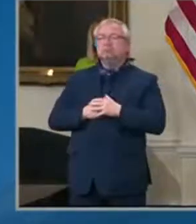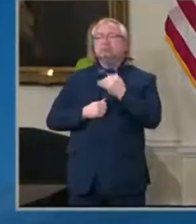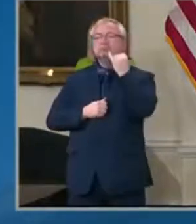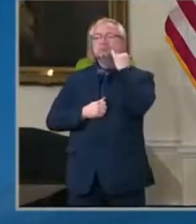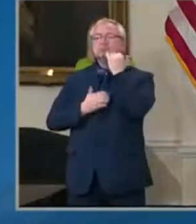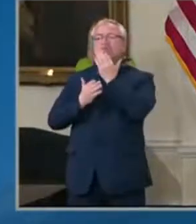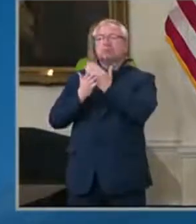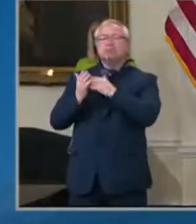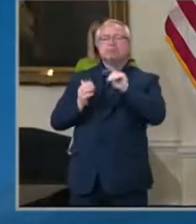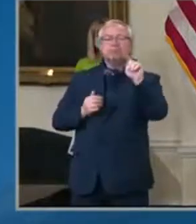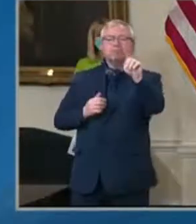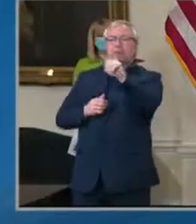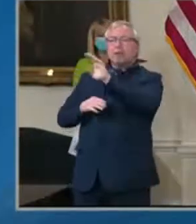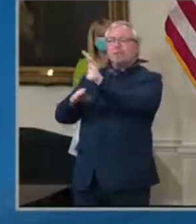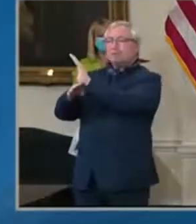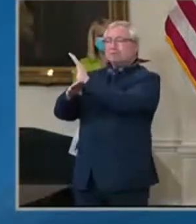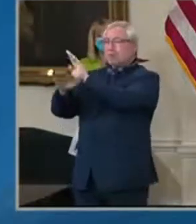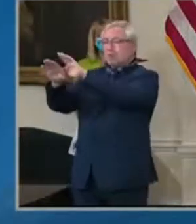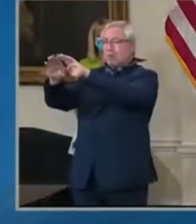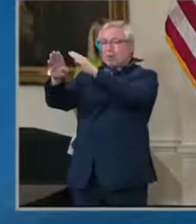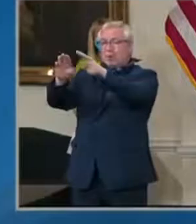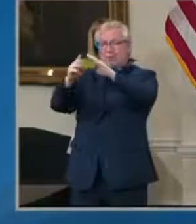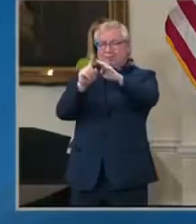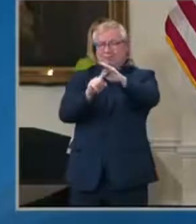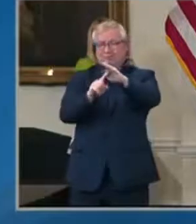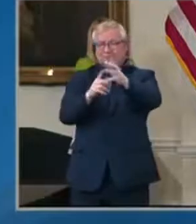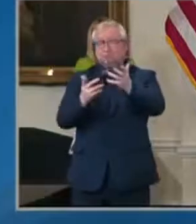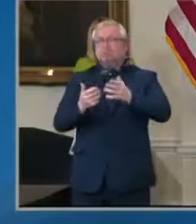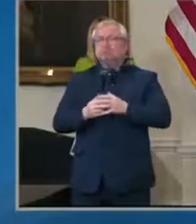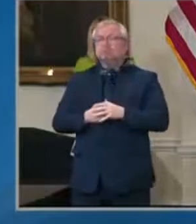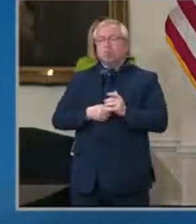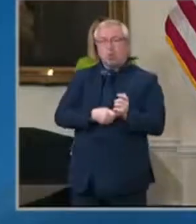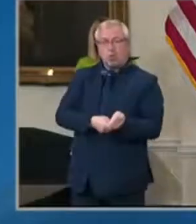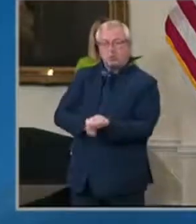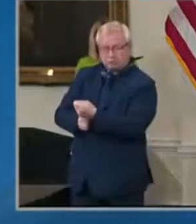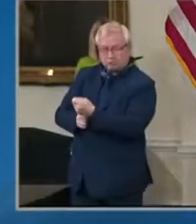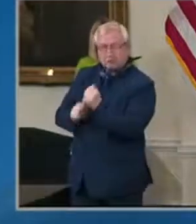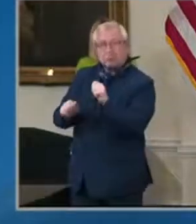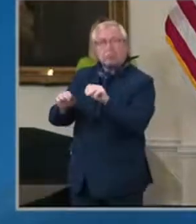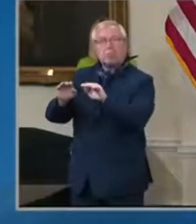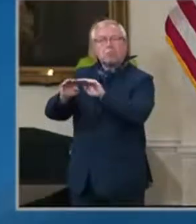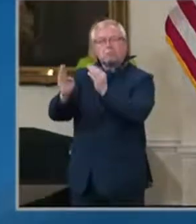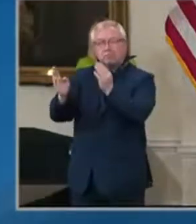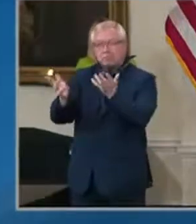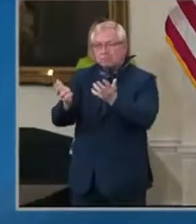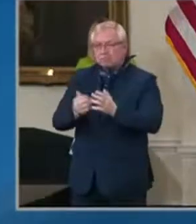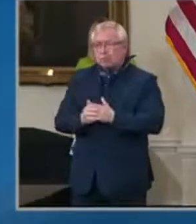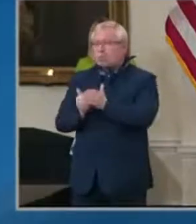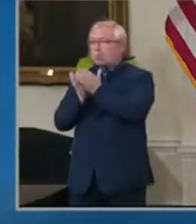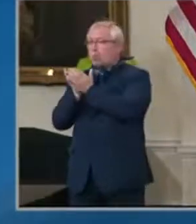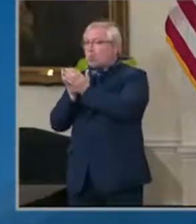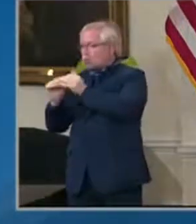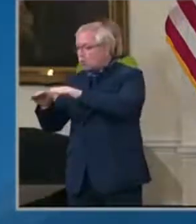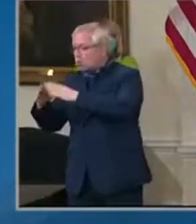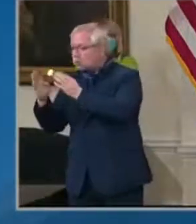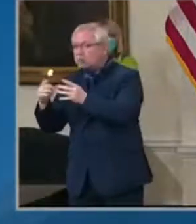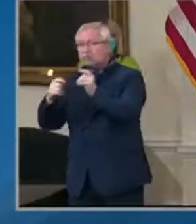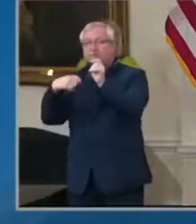and retail shops, the reopening of golf courses and recreational boating and fishing,